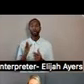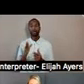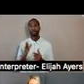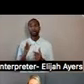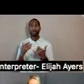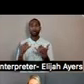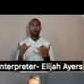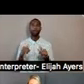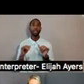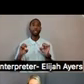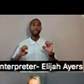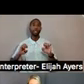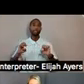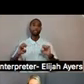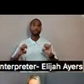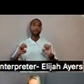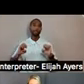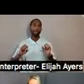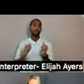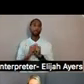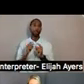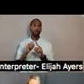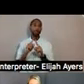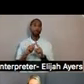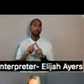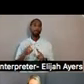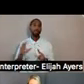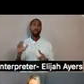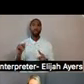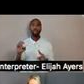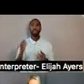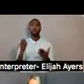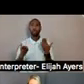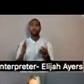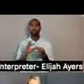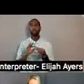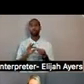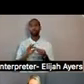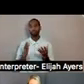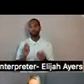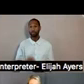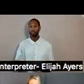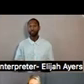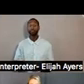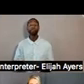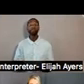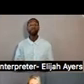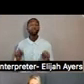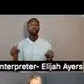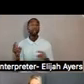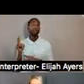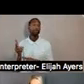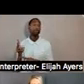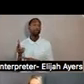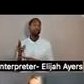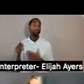play experimentation with those different care maybe statements that we're going to come up with right now. So 2 minutes to do